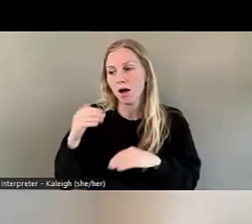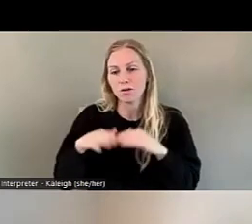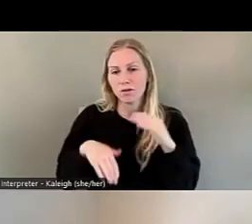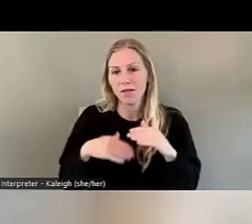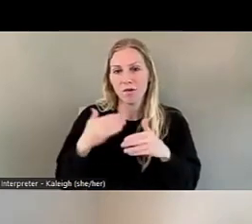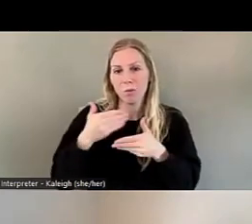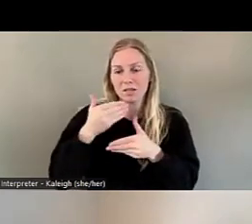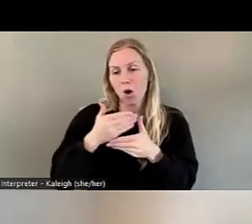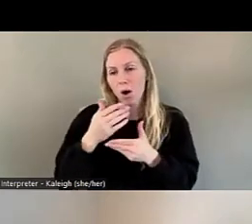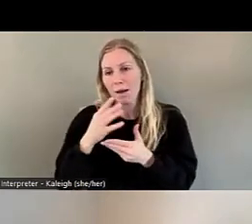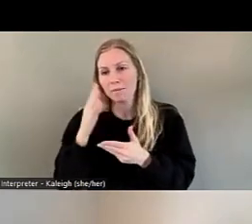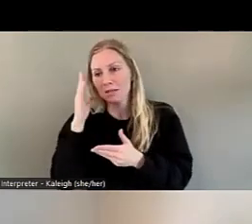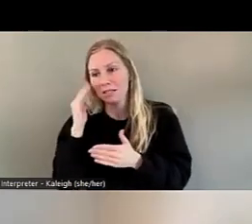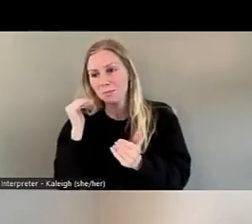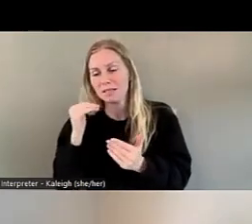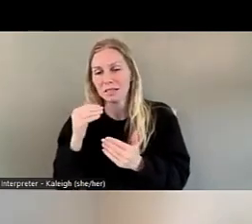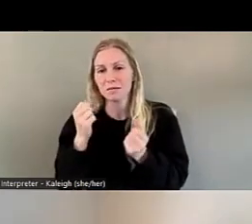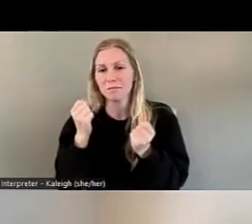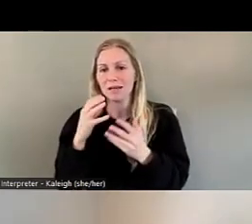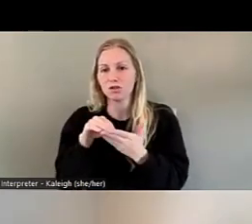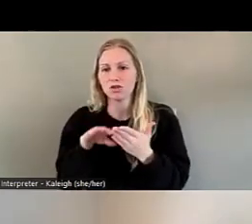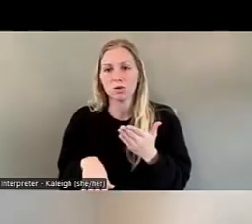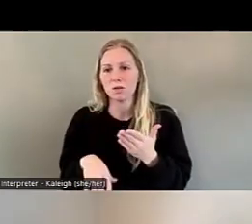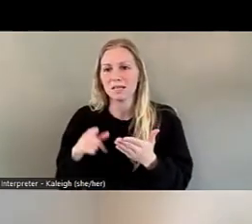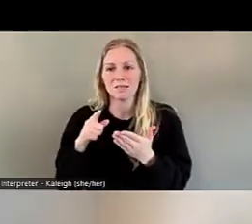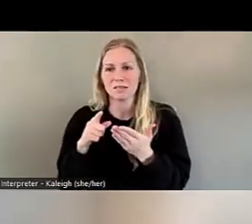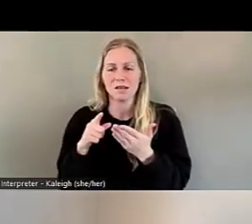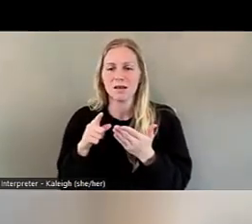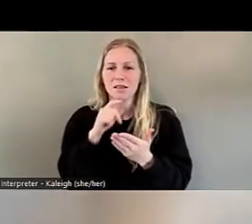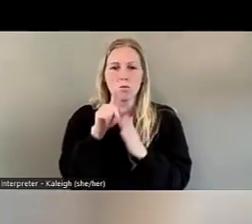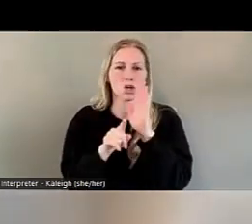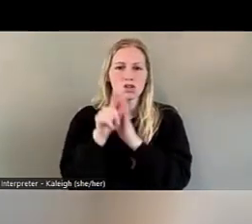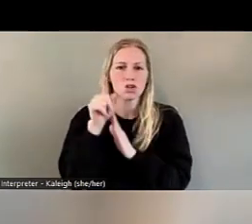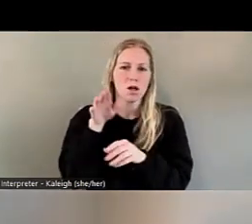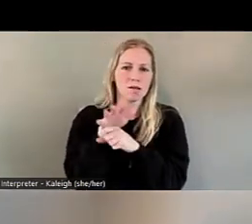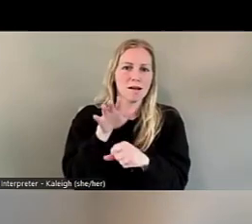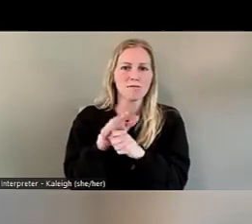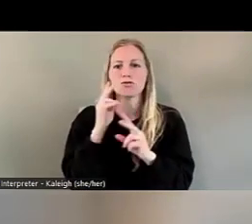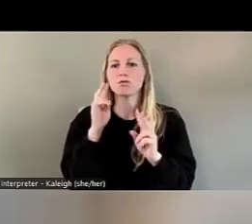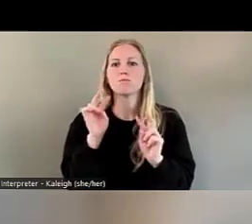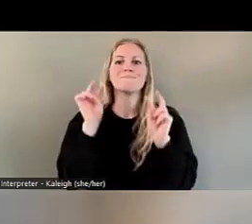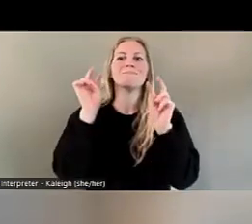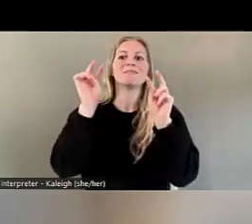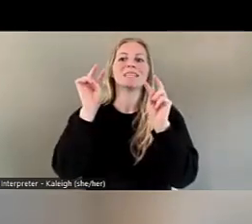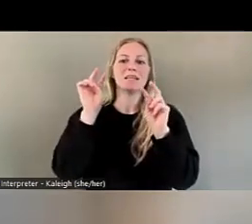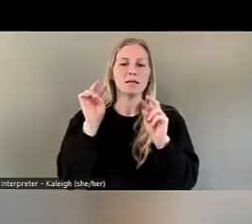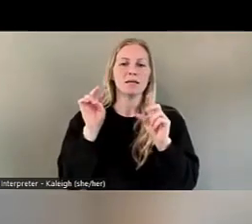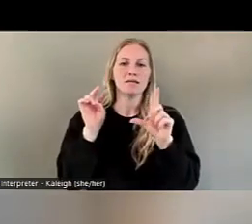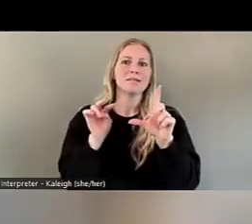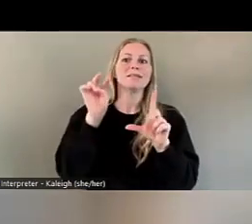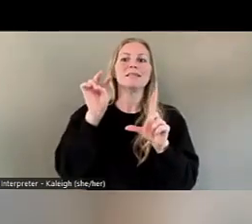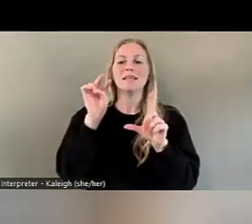enough to see out of, to know what was happening outside of the seclusion room.